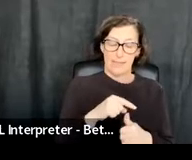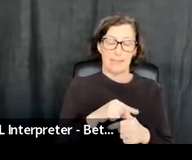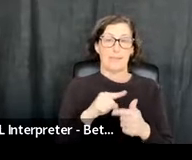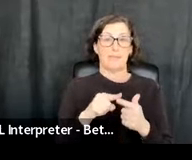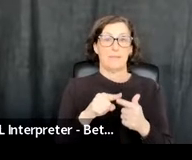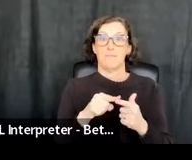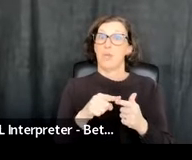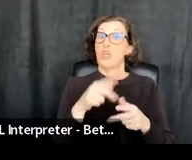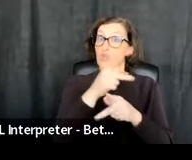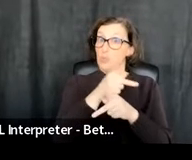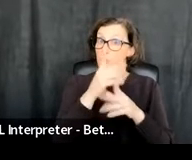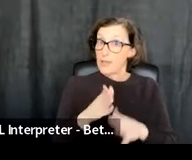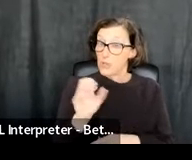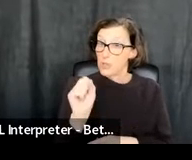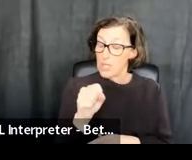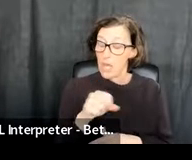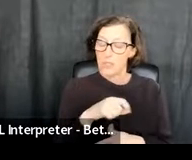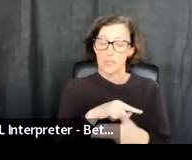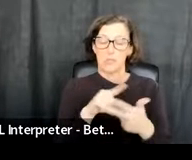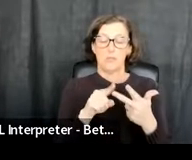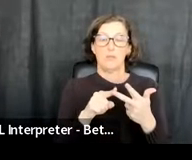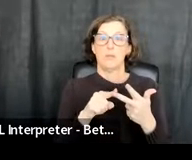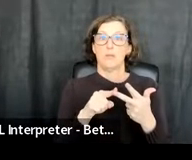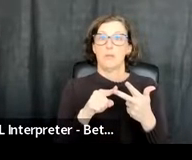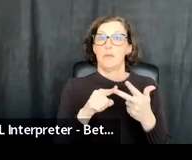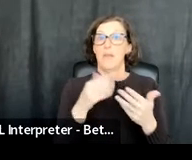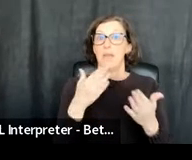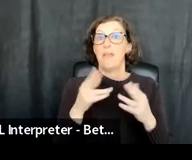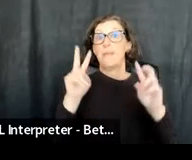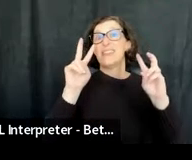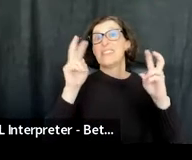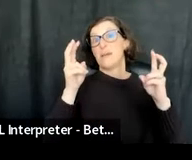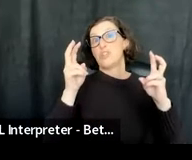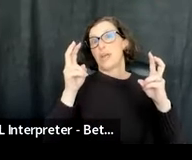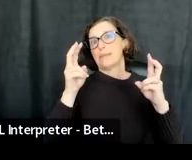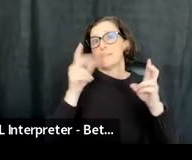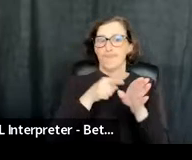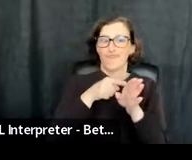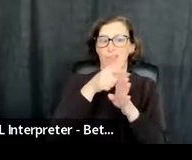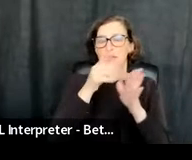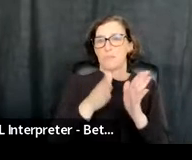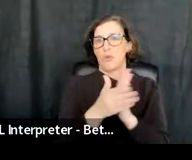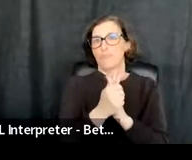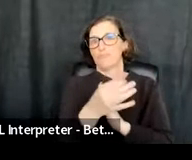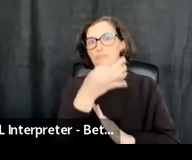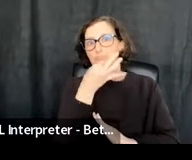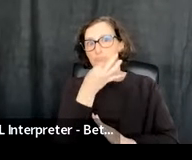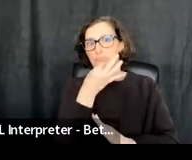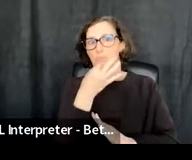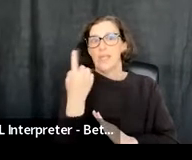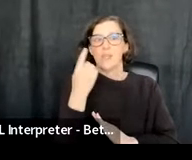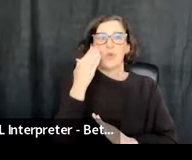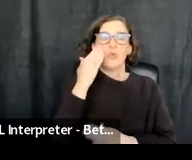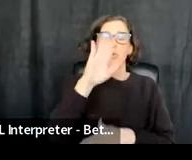immediate supervisor, preferably a subject matter expert, an SME who knows all the processes. And why